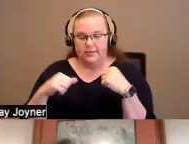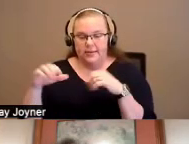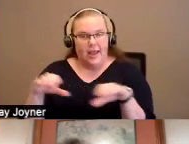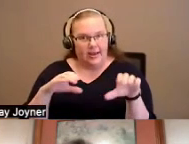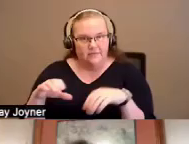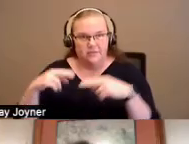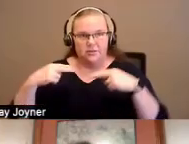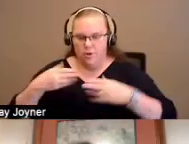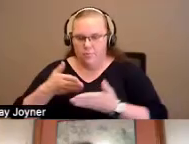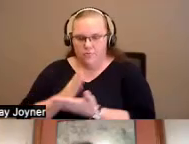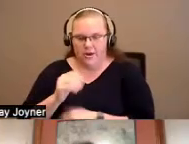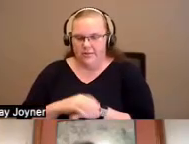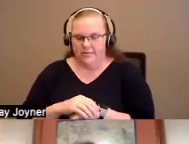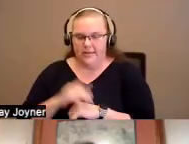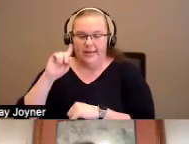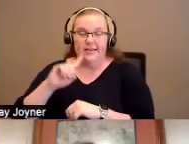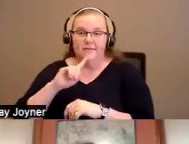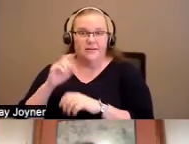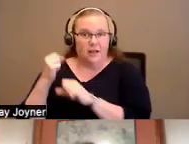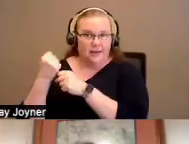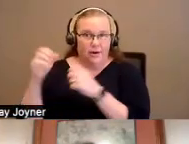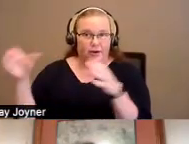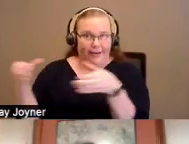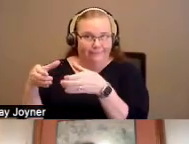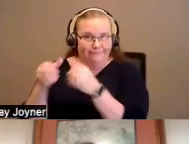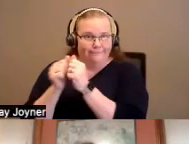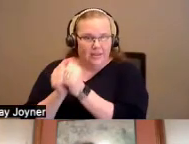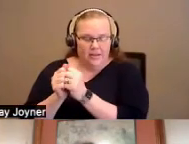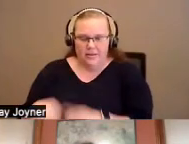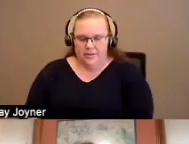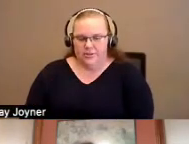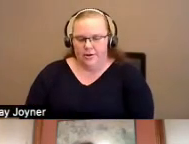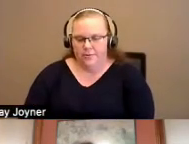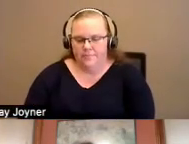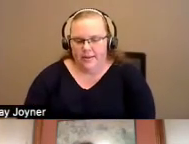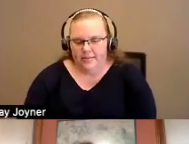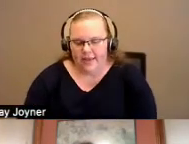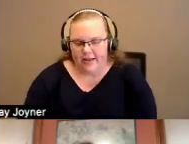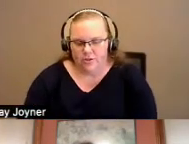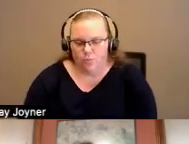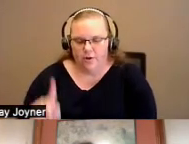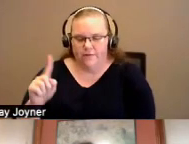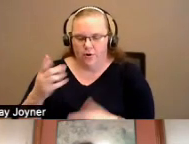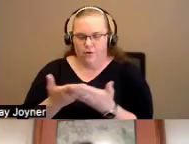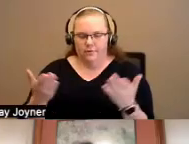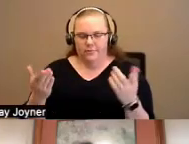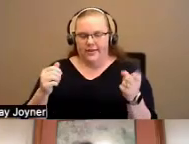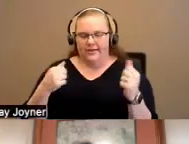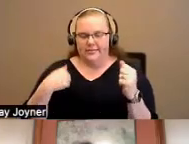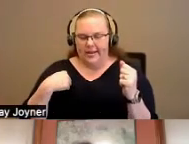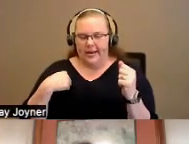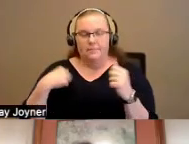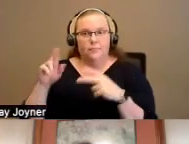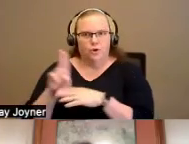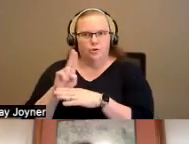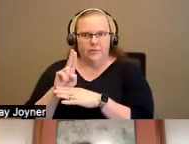justice, activism, human rights, and deaf solidarity. So that's one of her